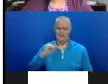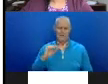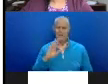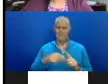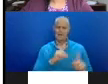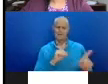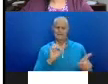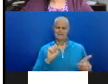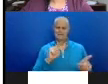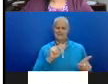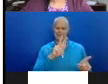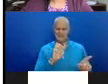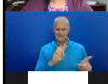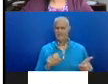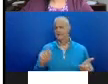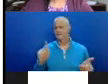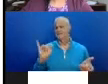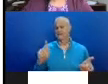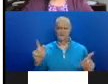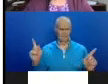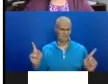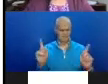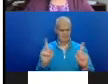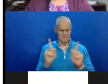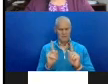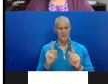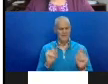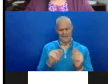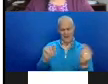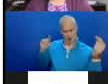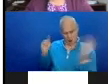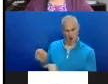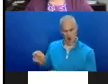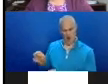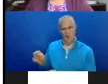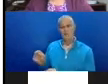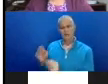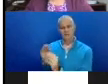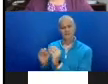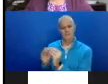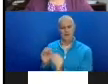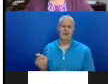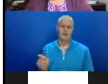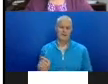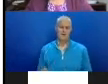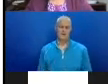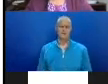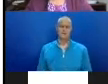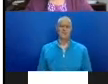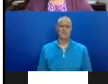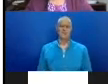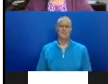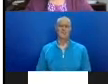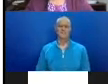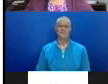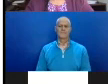coming forward and Tia coming forward to repair the harm that Steve did to her. So but